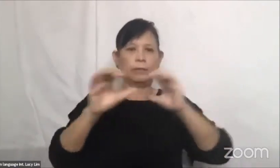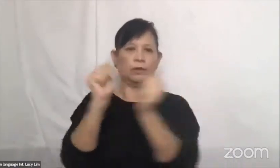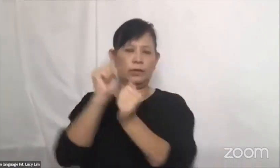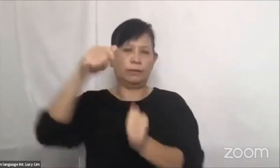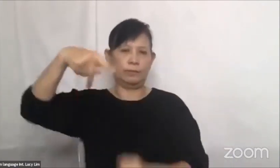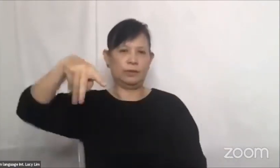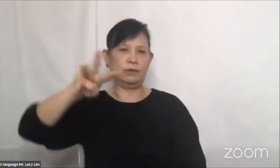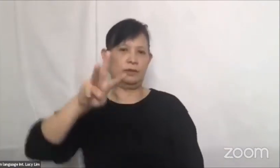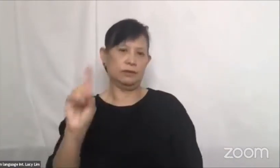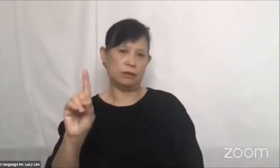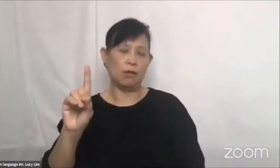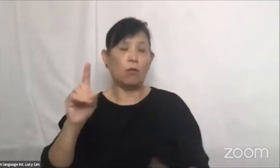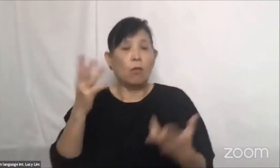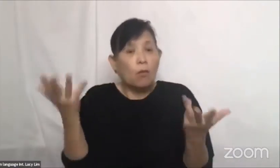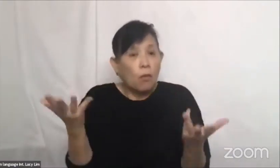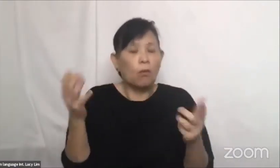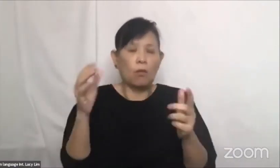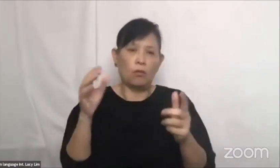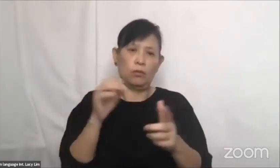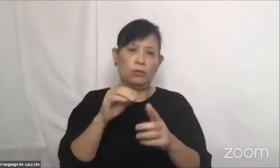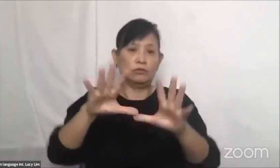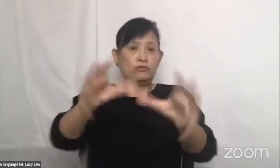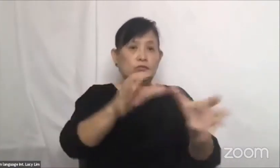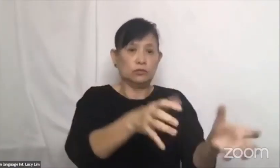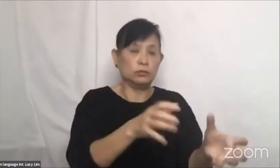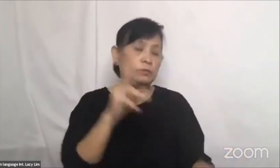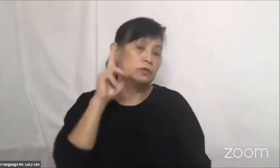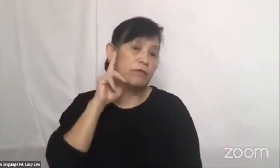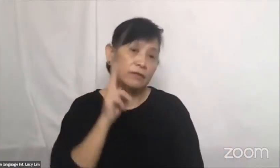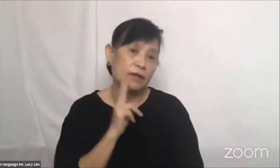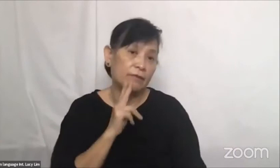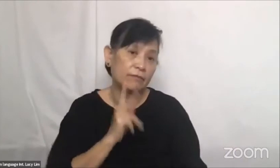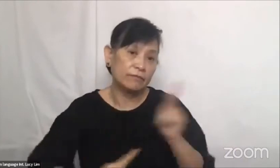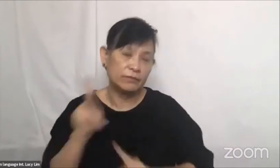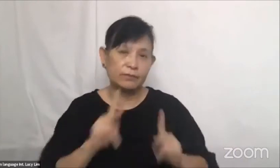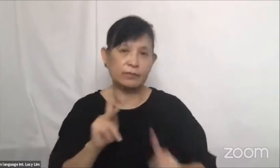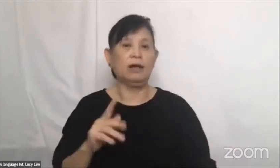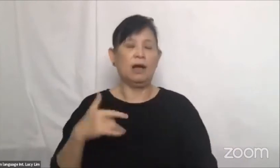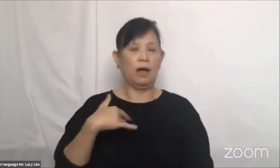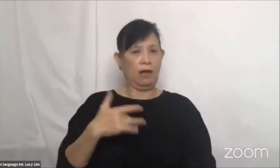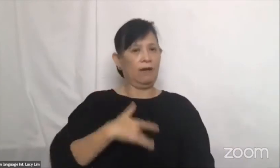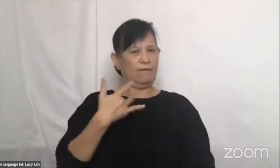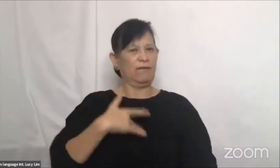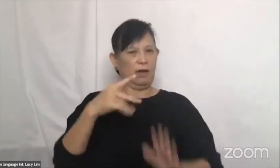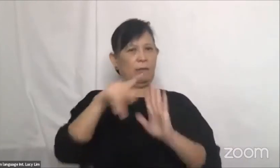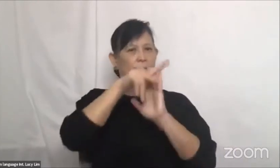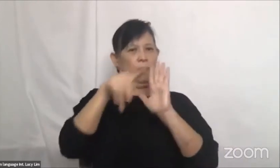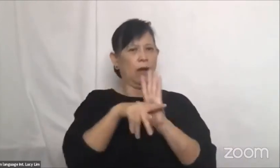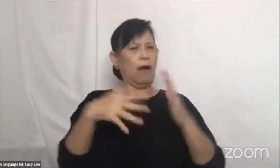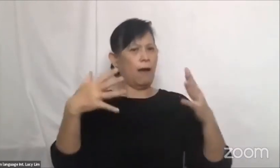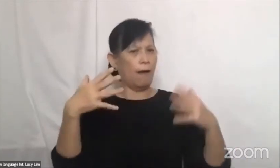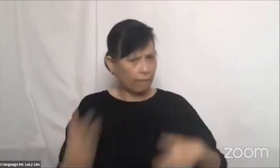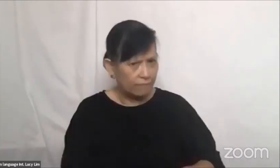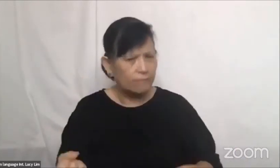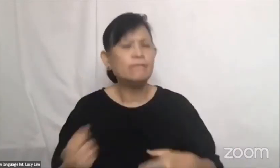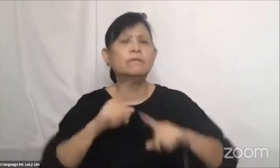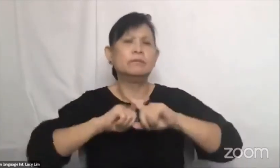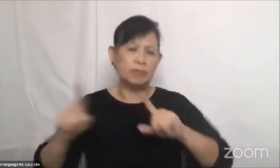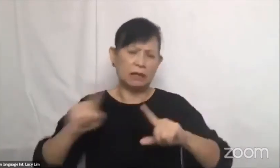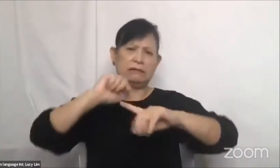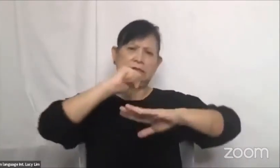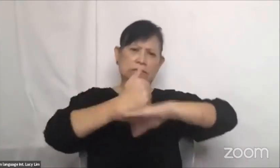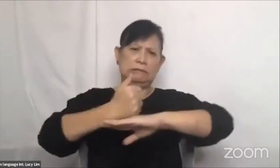with hearing disabilities. So I feel like the policies are there, but now the implementation needs to